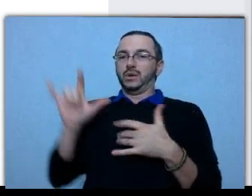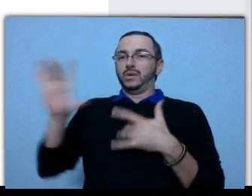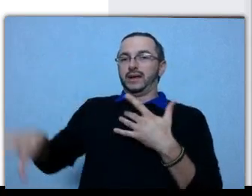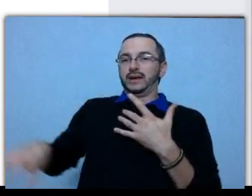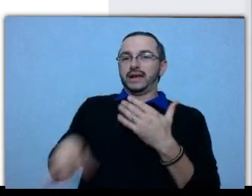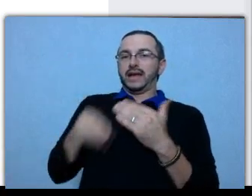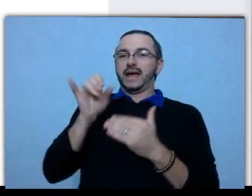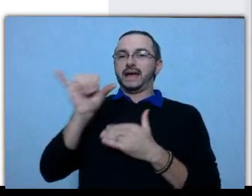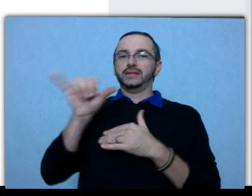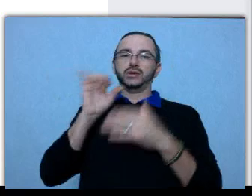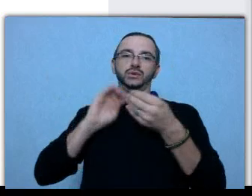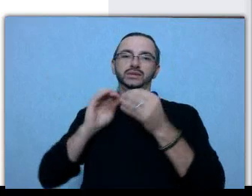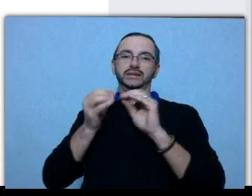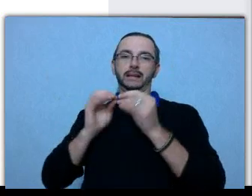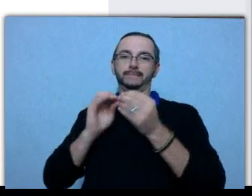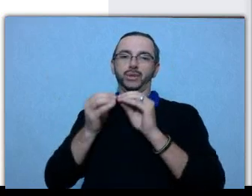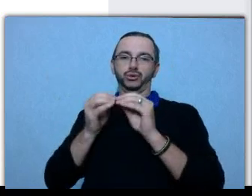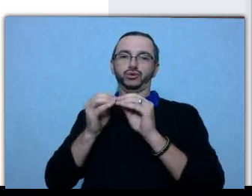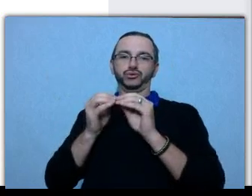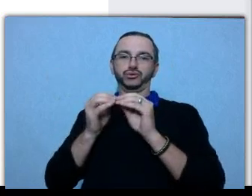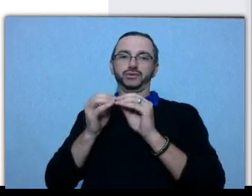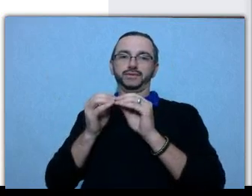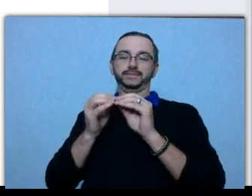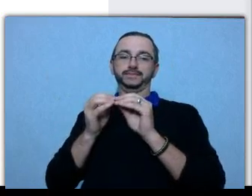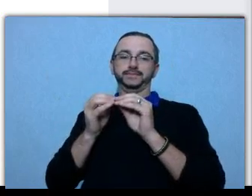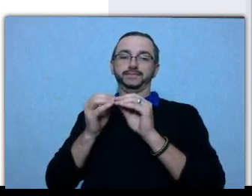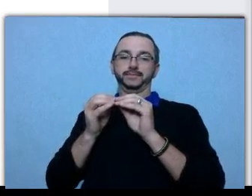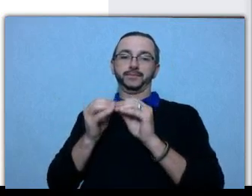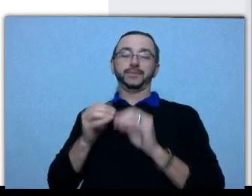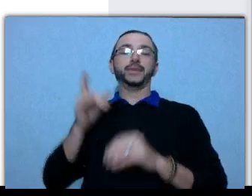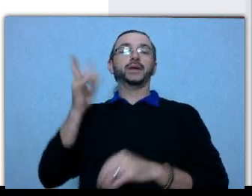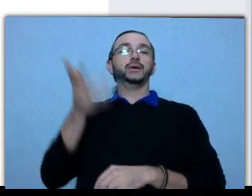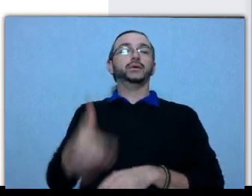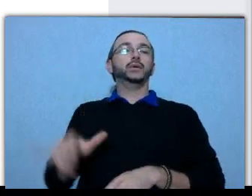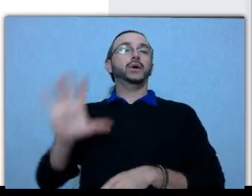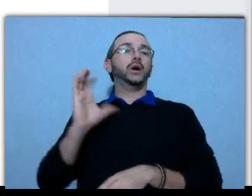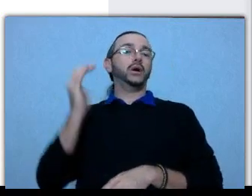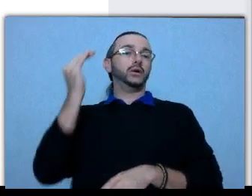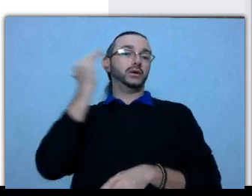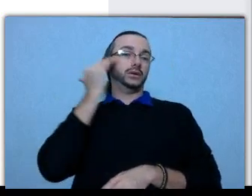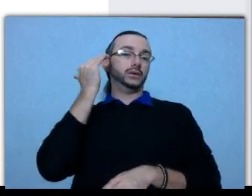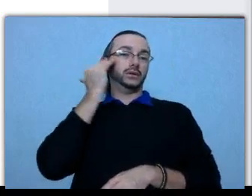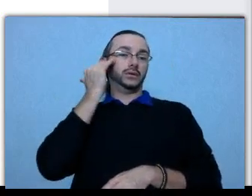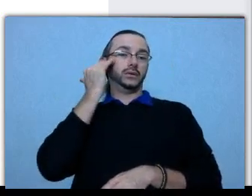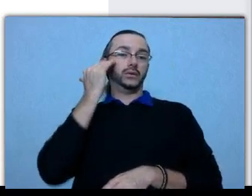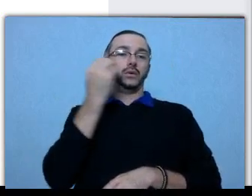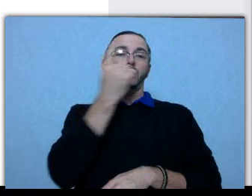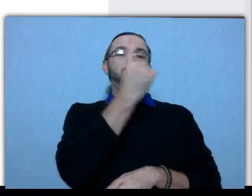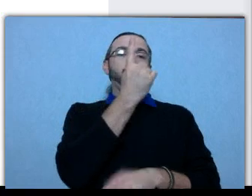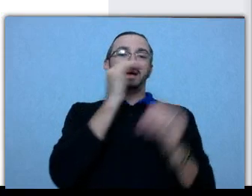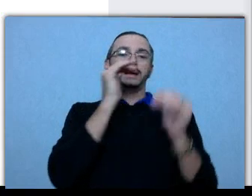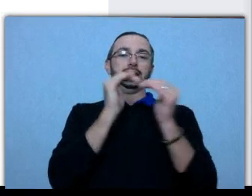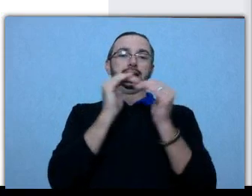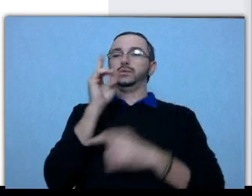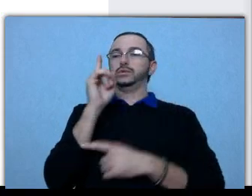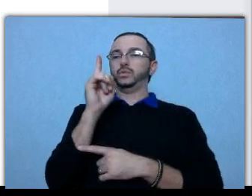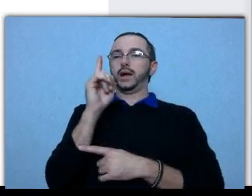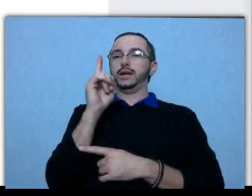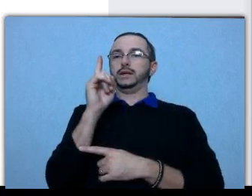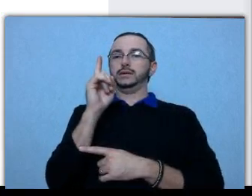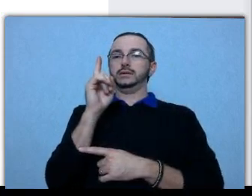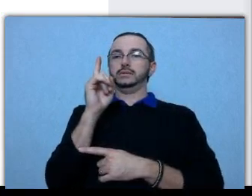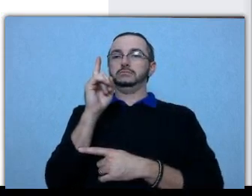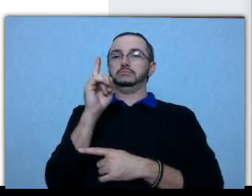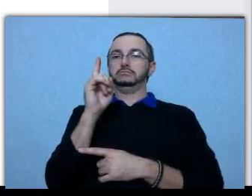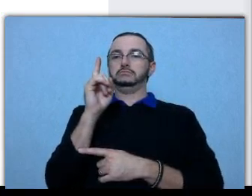have a numerator and a denominator to represent that. Now we know 1 equals 1. There's multiple ways that